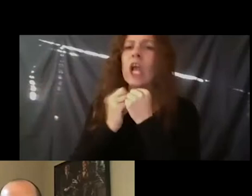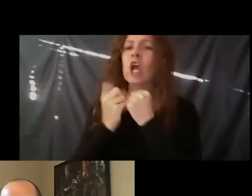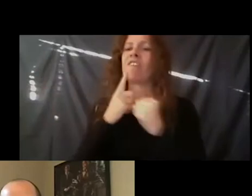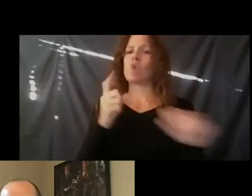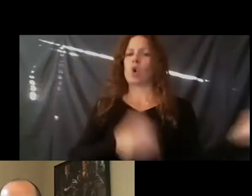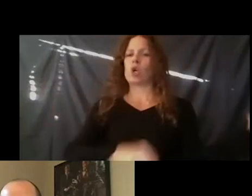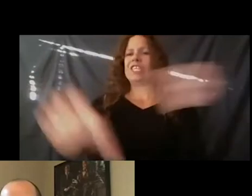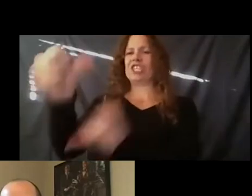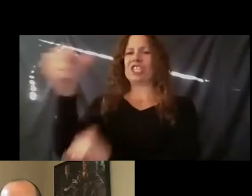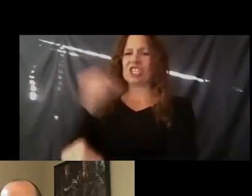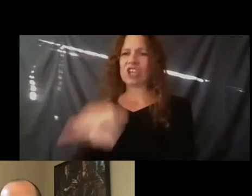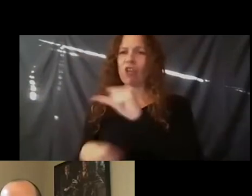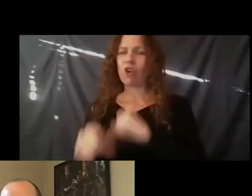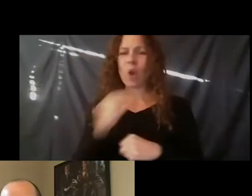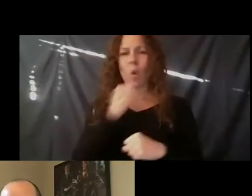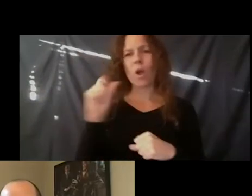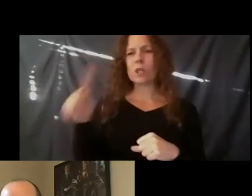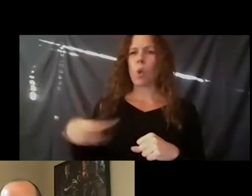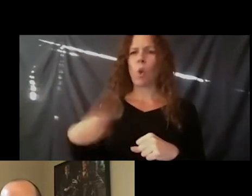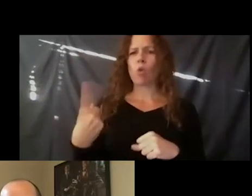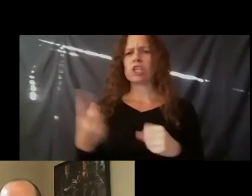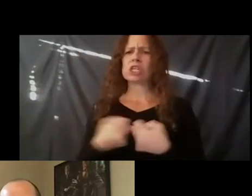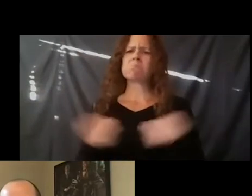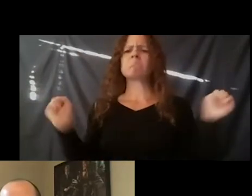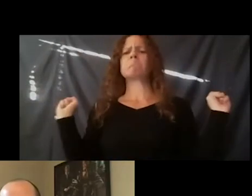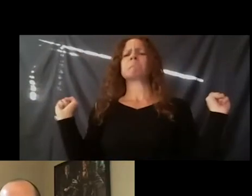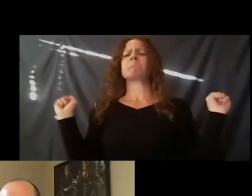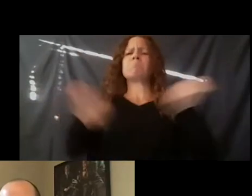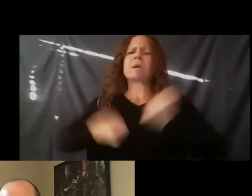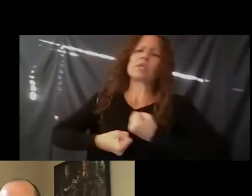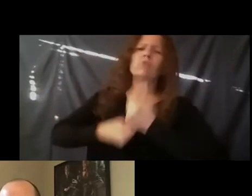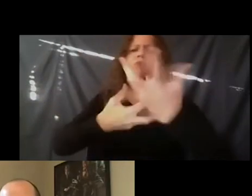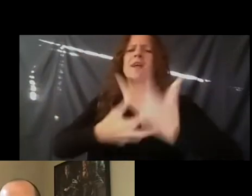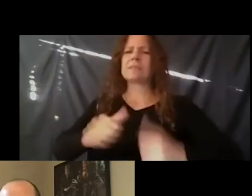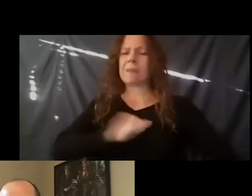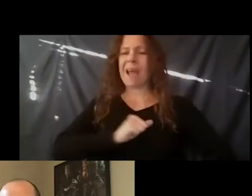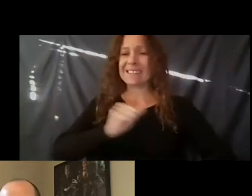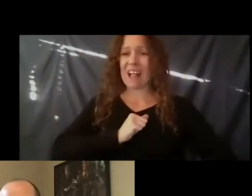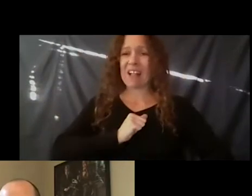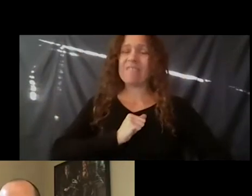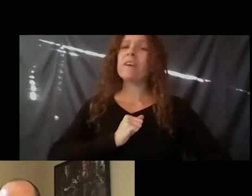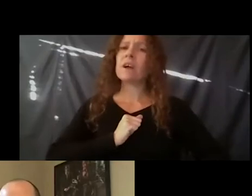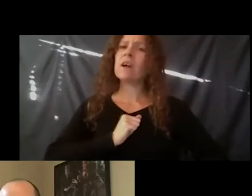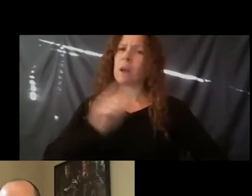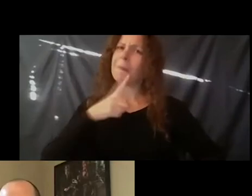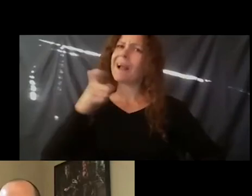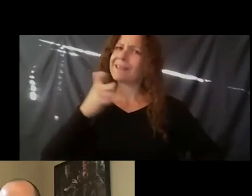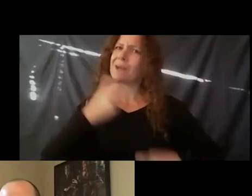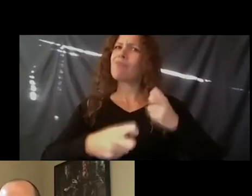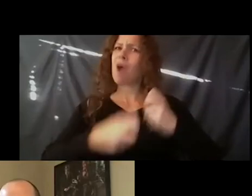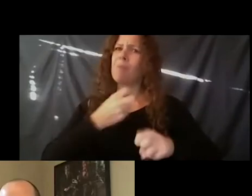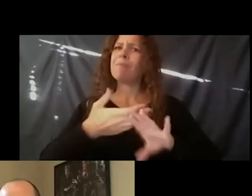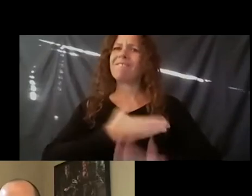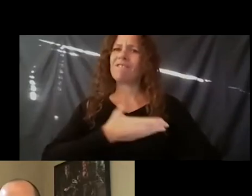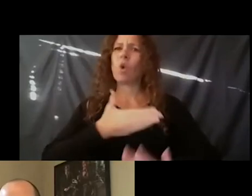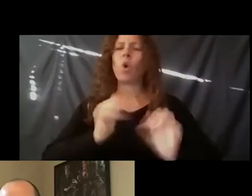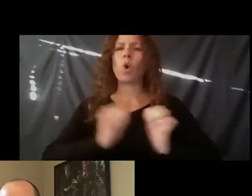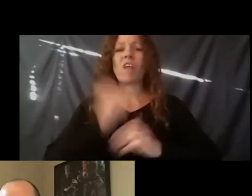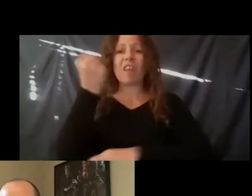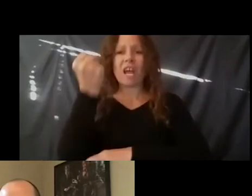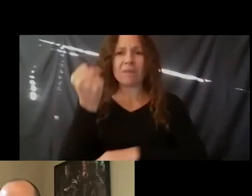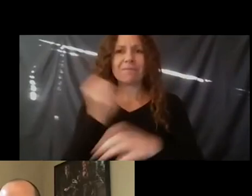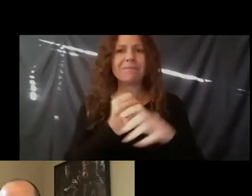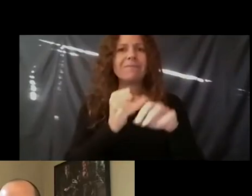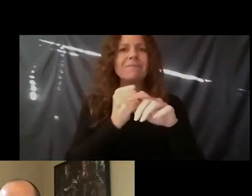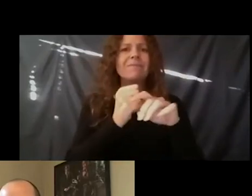like expressing yourself, which has been a problem in social movements. It's just like what